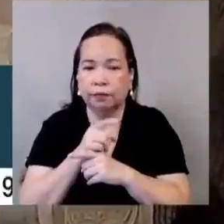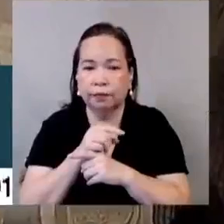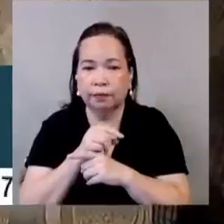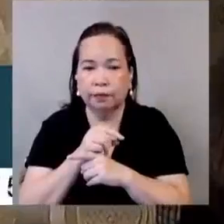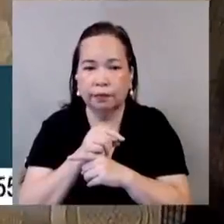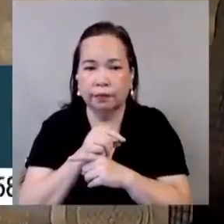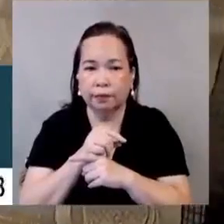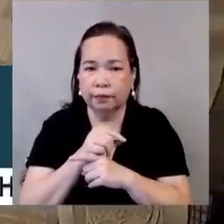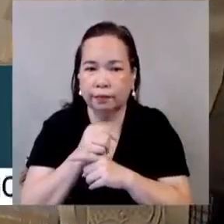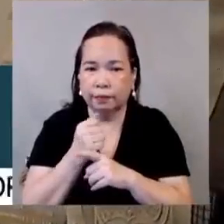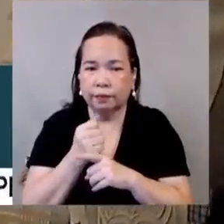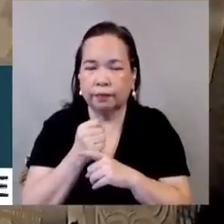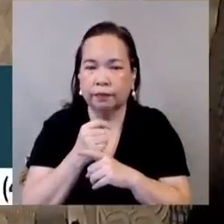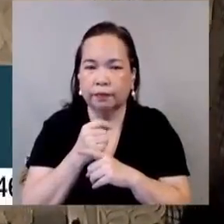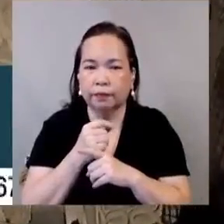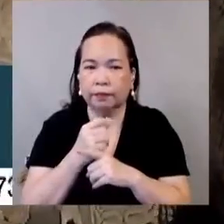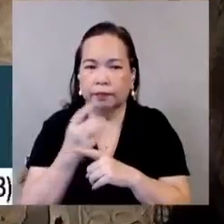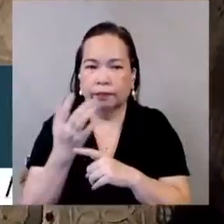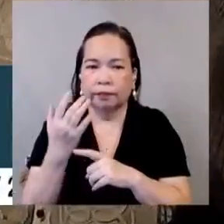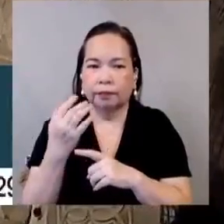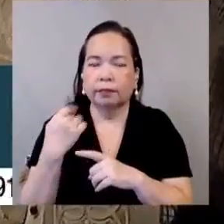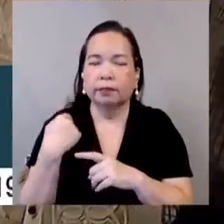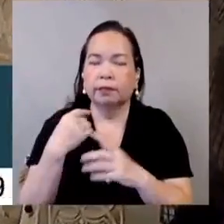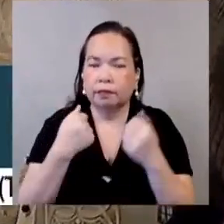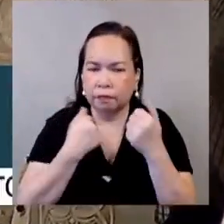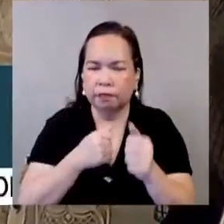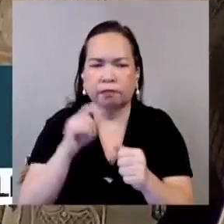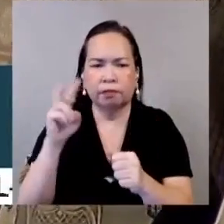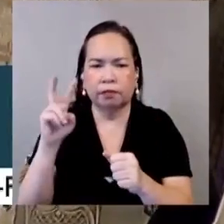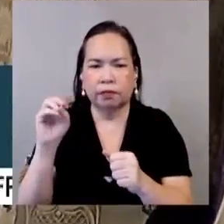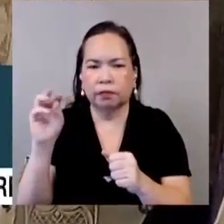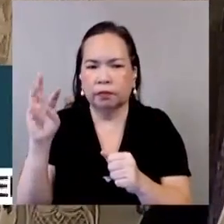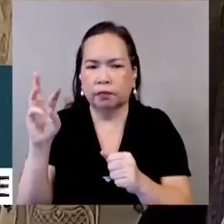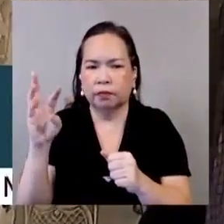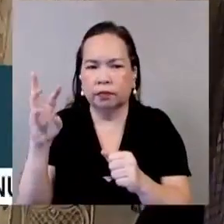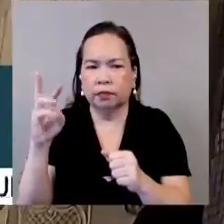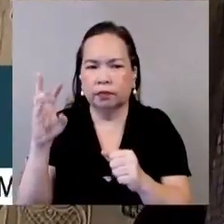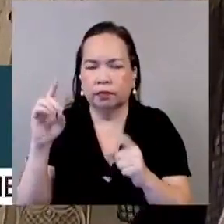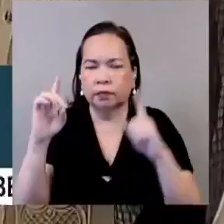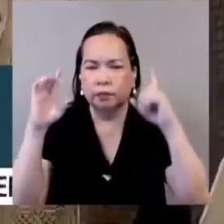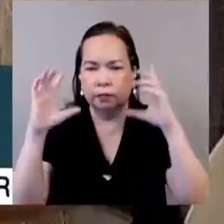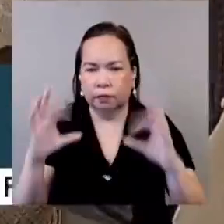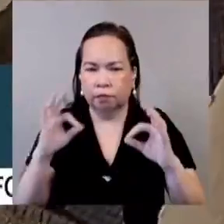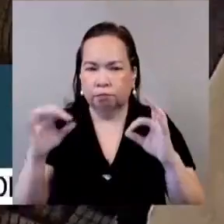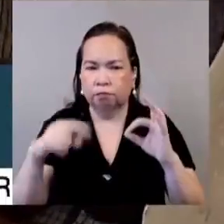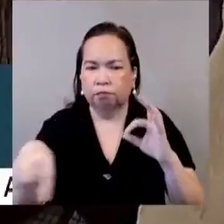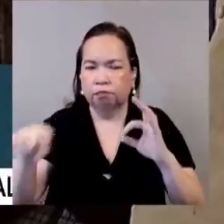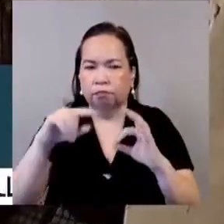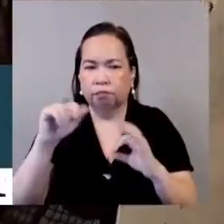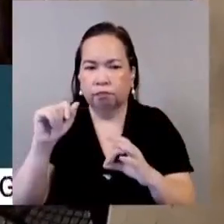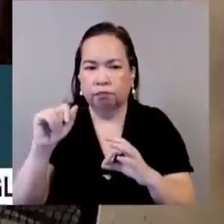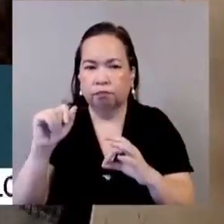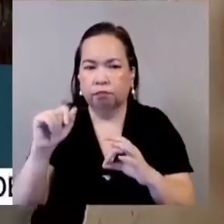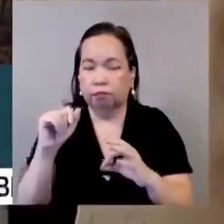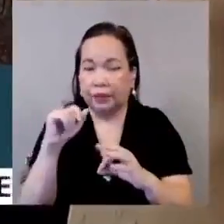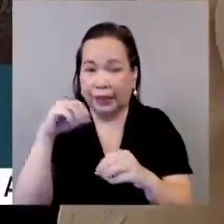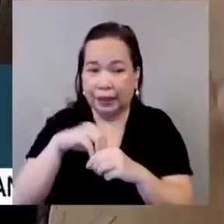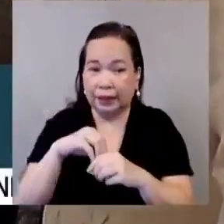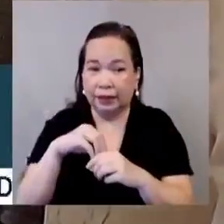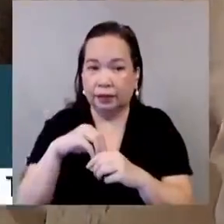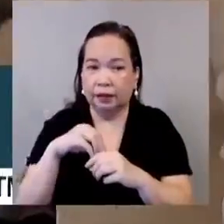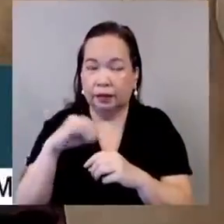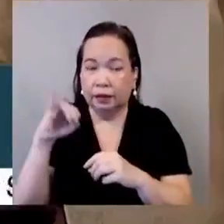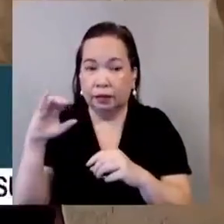she described the 2016 arbitral ruling as something that is legally binding and that may be used to stabilize the